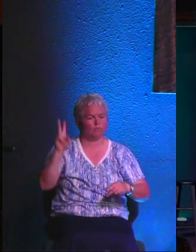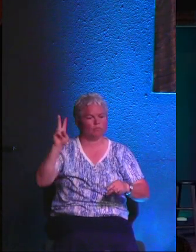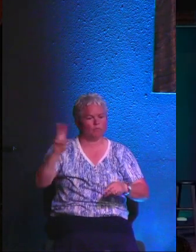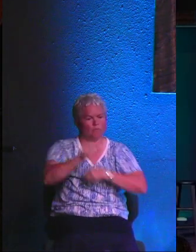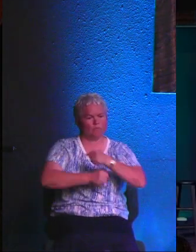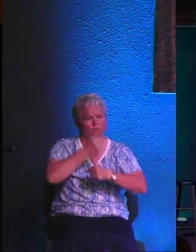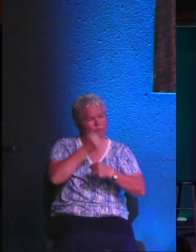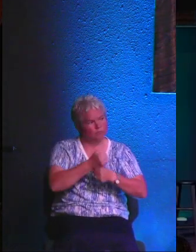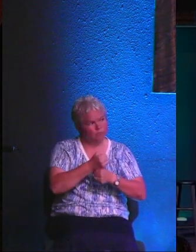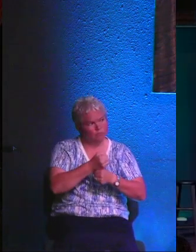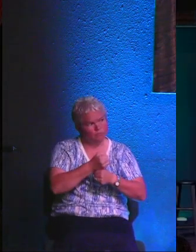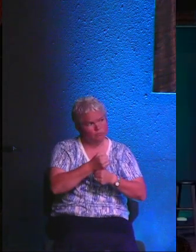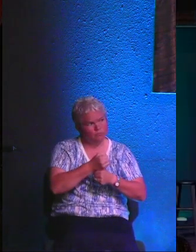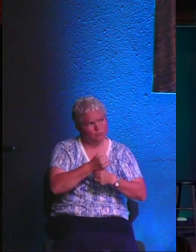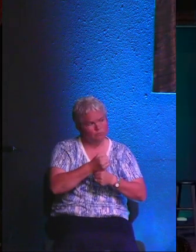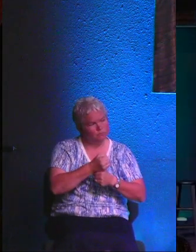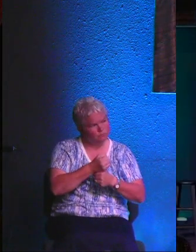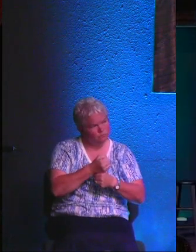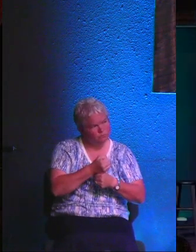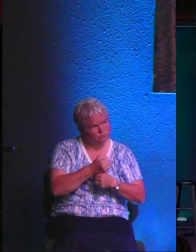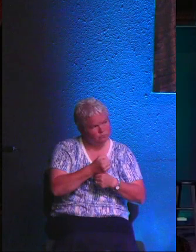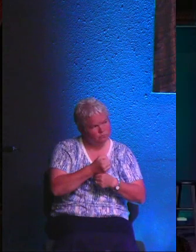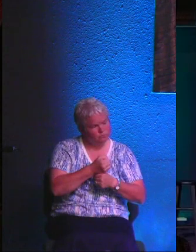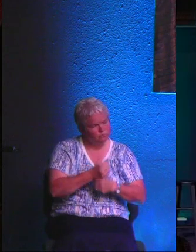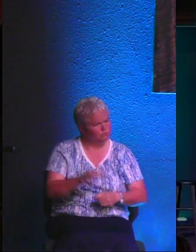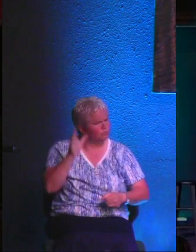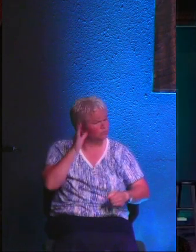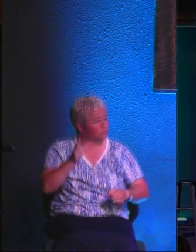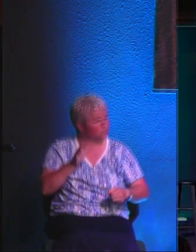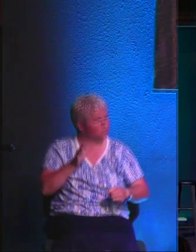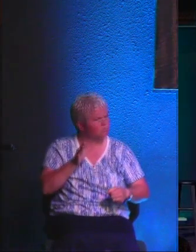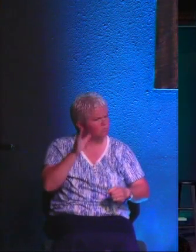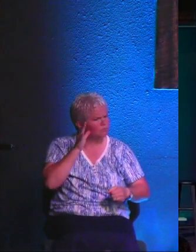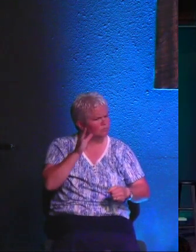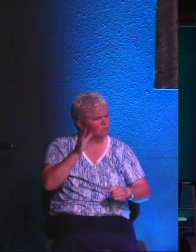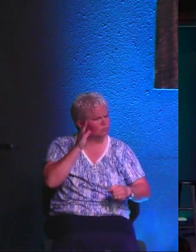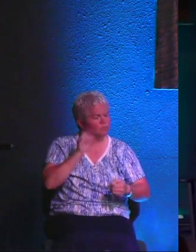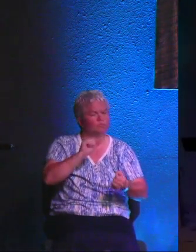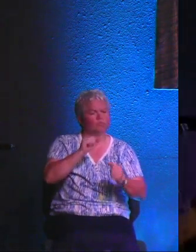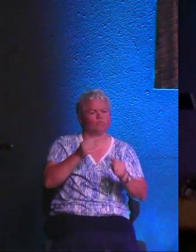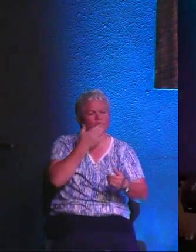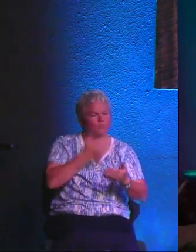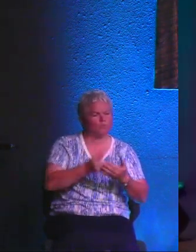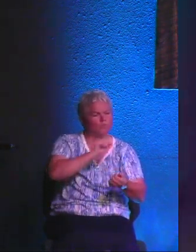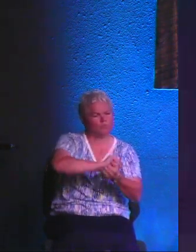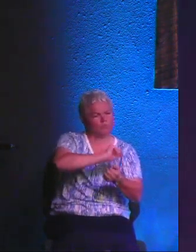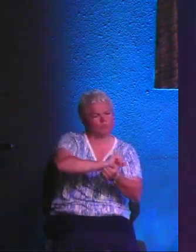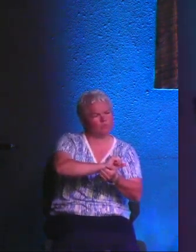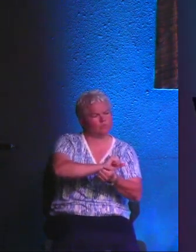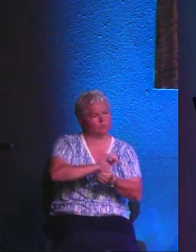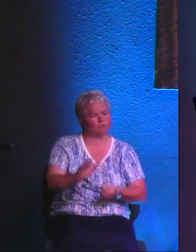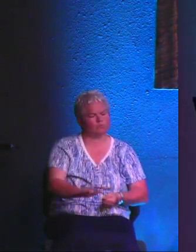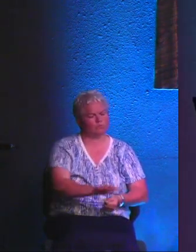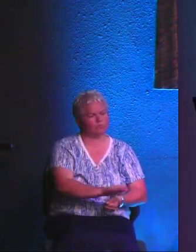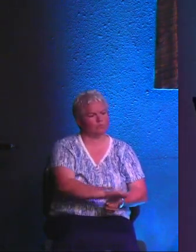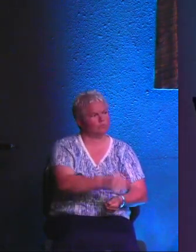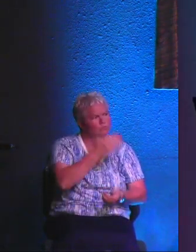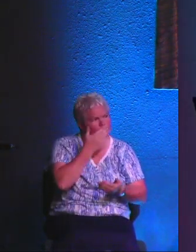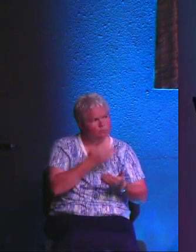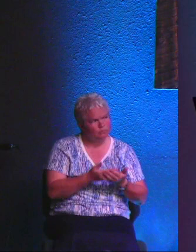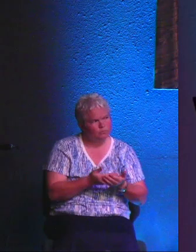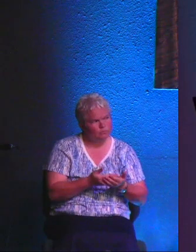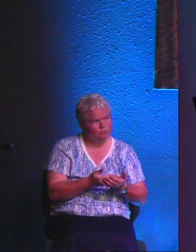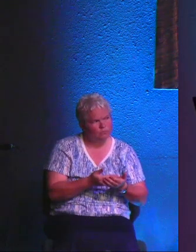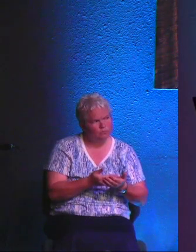I'm from the Northern Cheyenne Reservation. My mom worked and had a good job. My childhood was good, but I